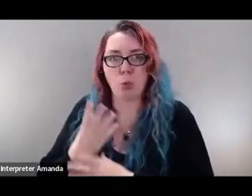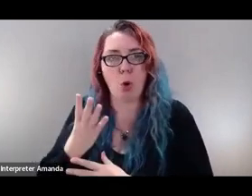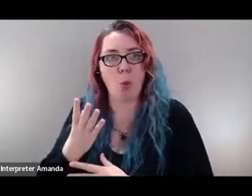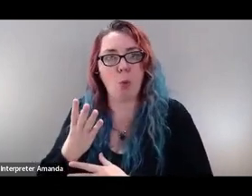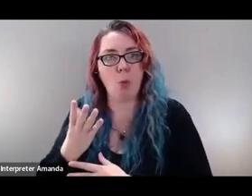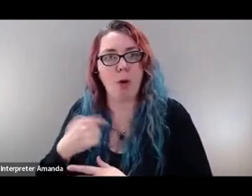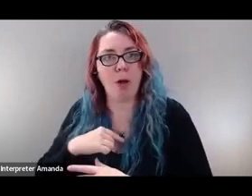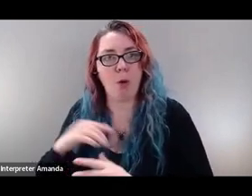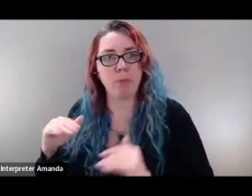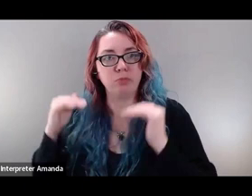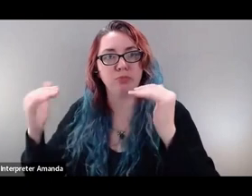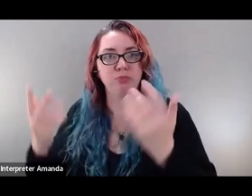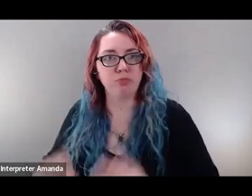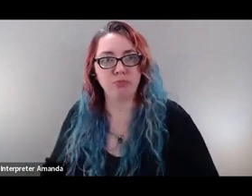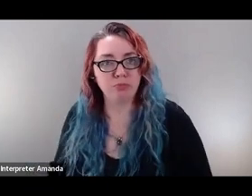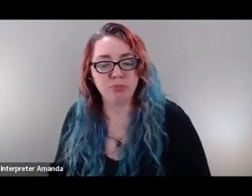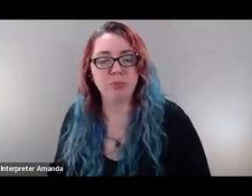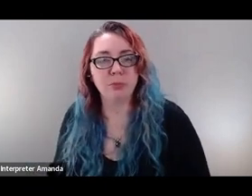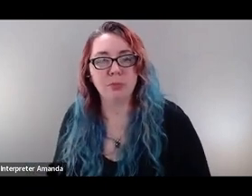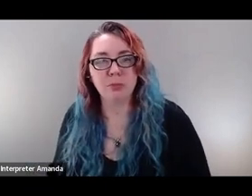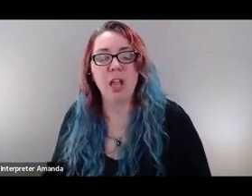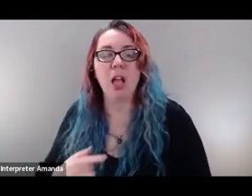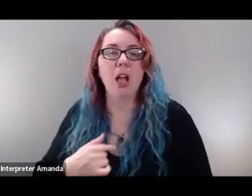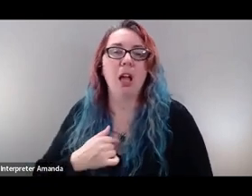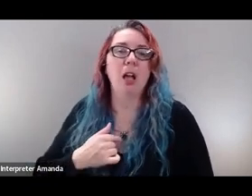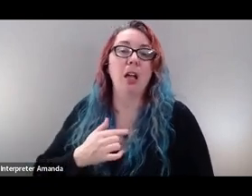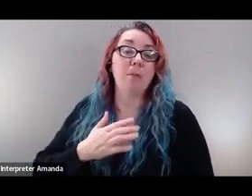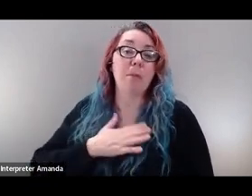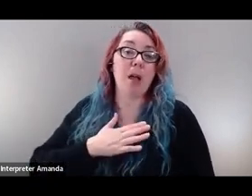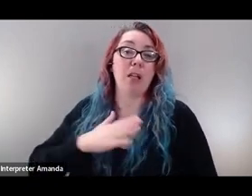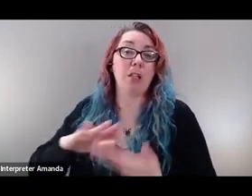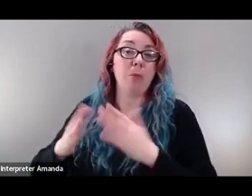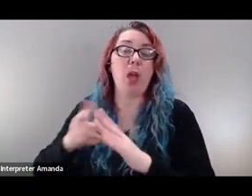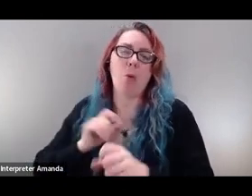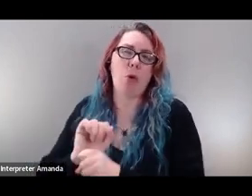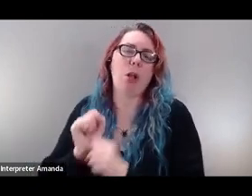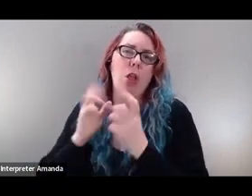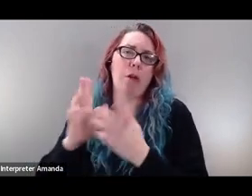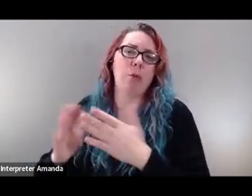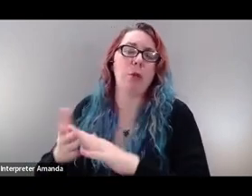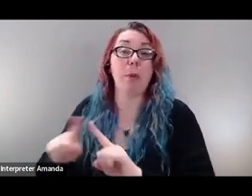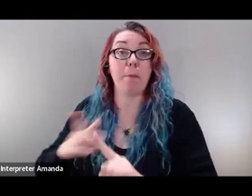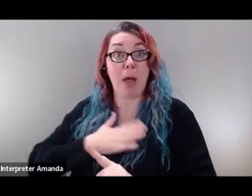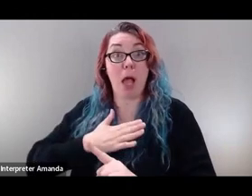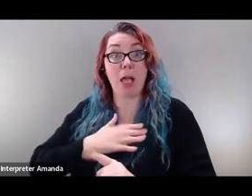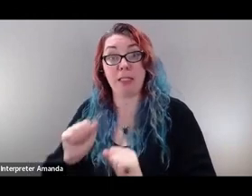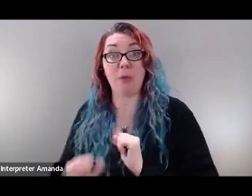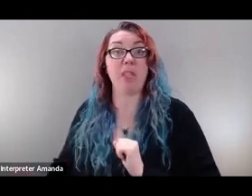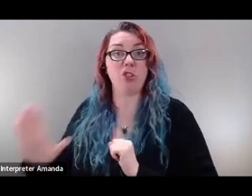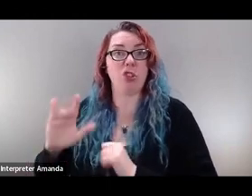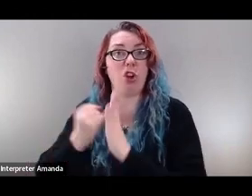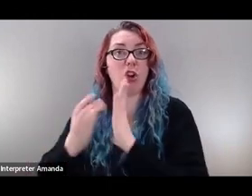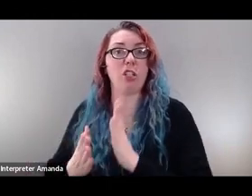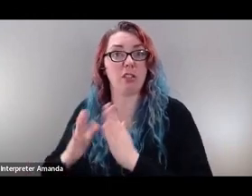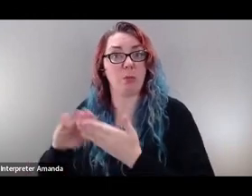communities, even like within my own very own community of South Asian artists, there's conflict in that